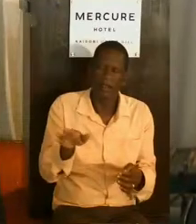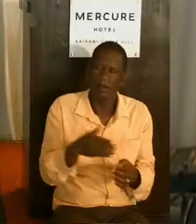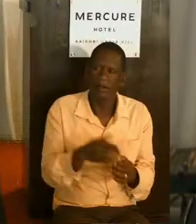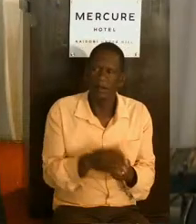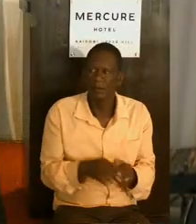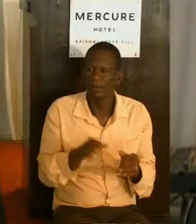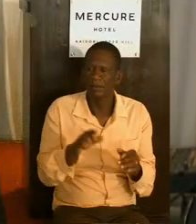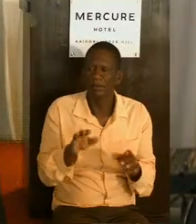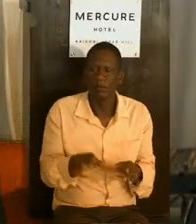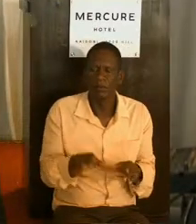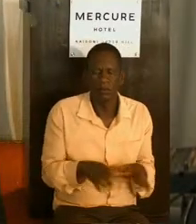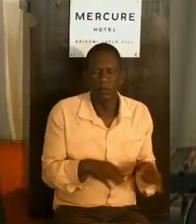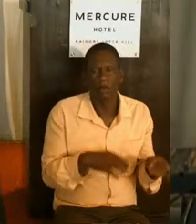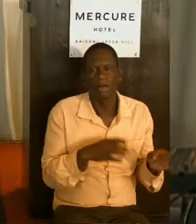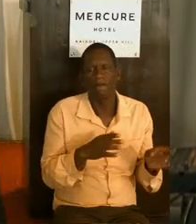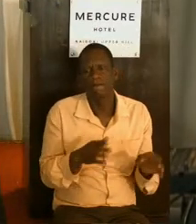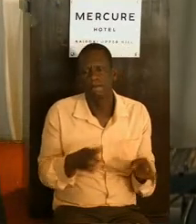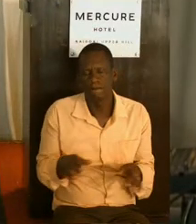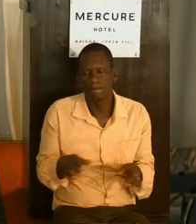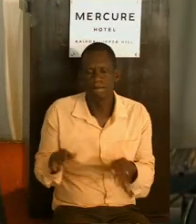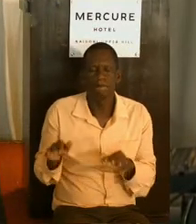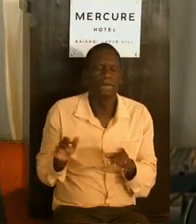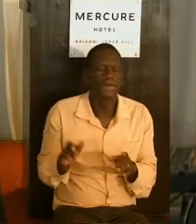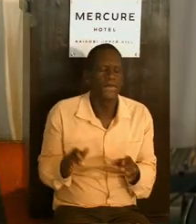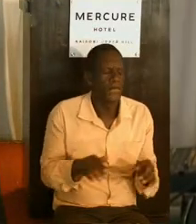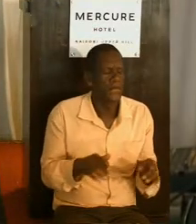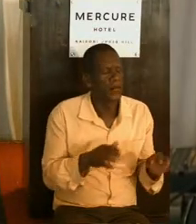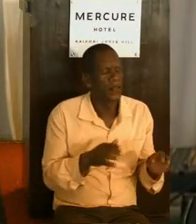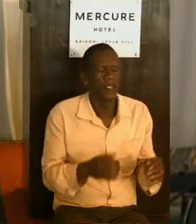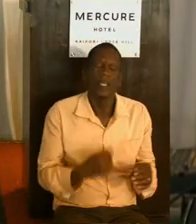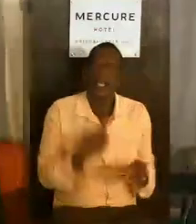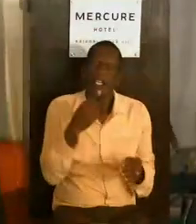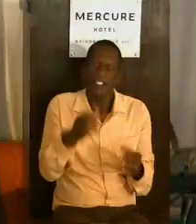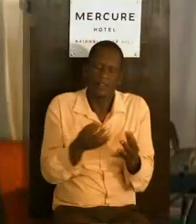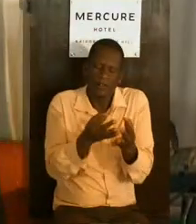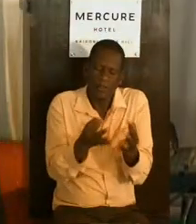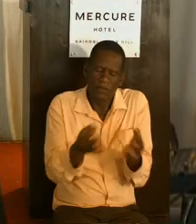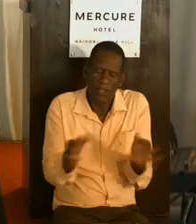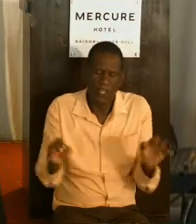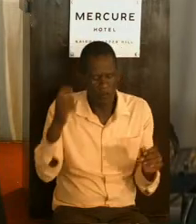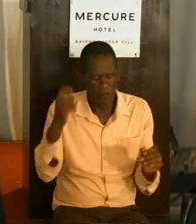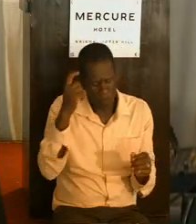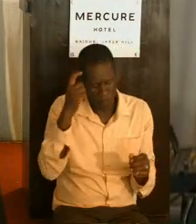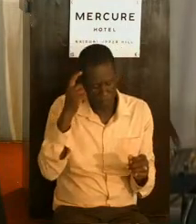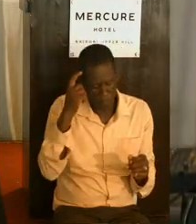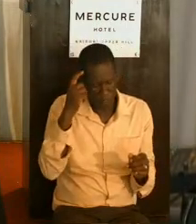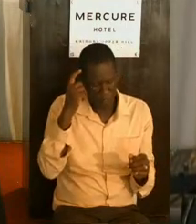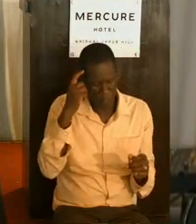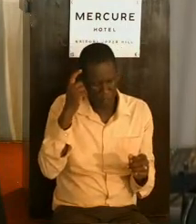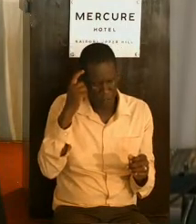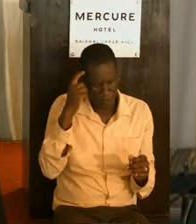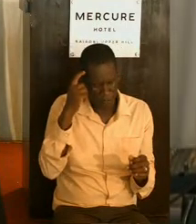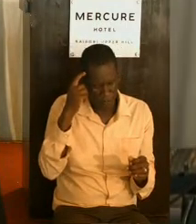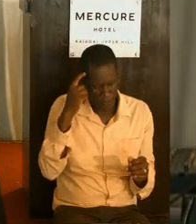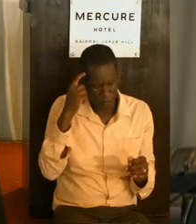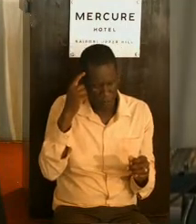please guys I said freedom of the Mind